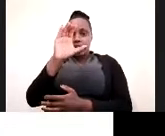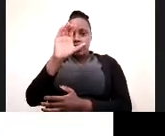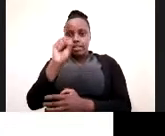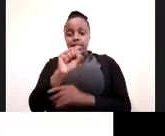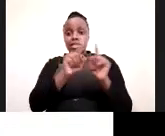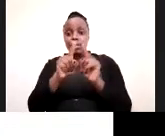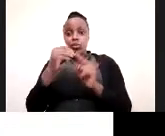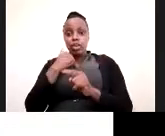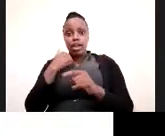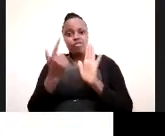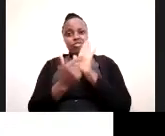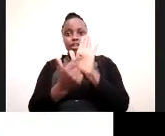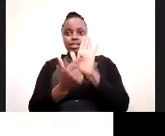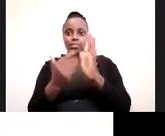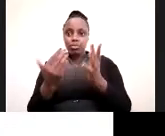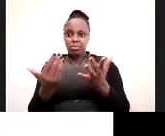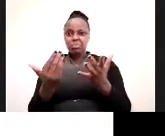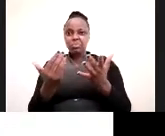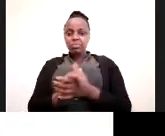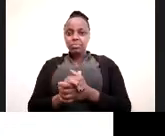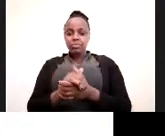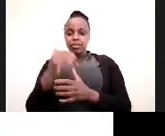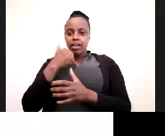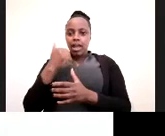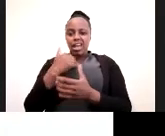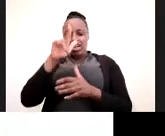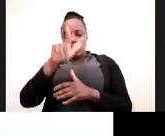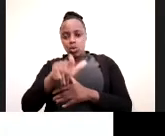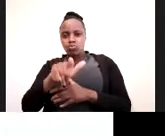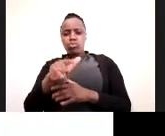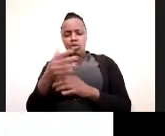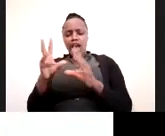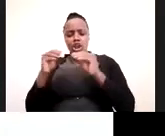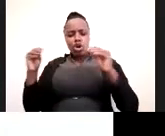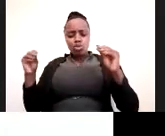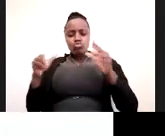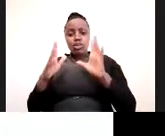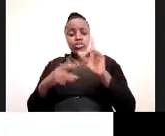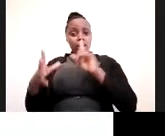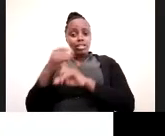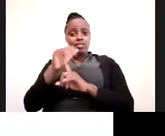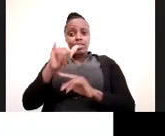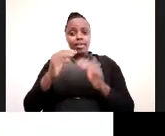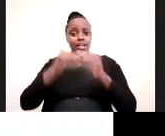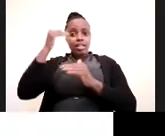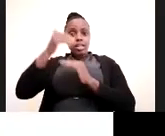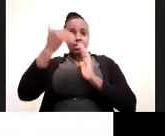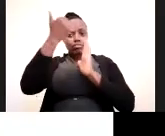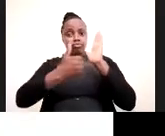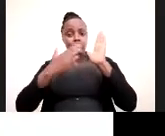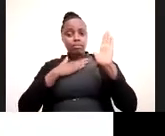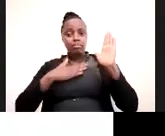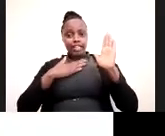say, a pretty long way to go. The next slide. From